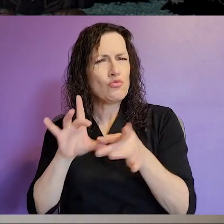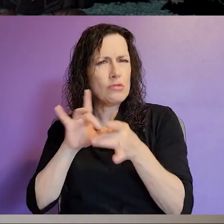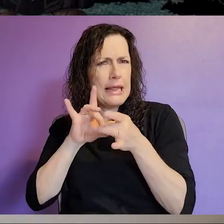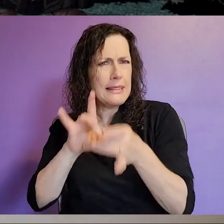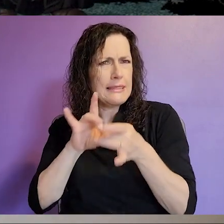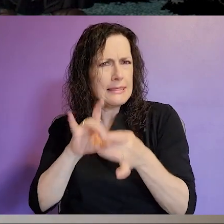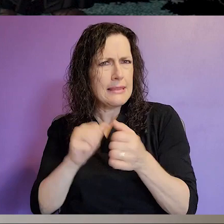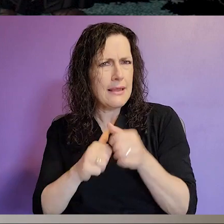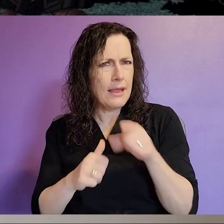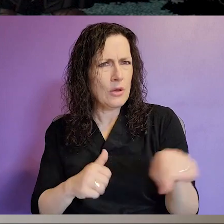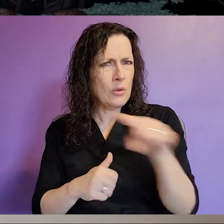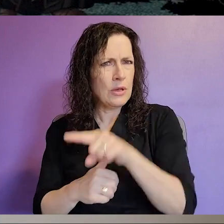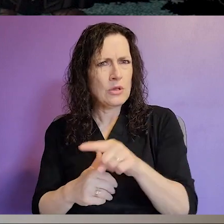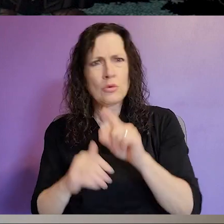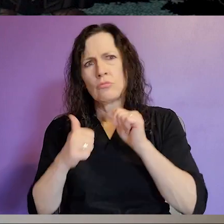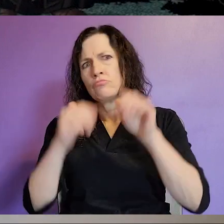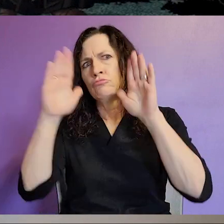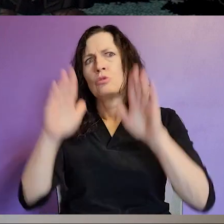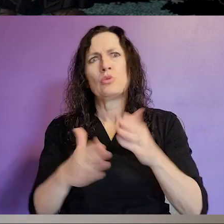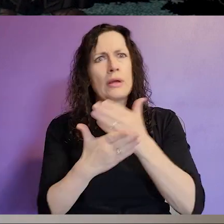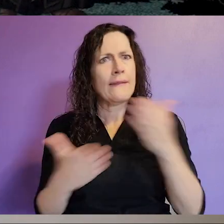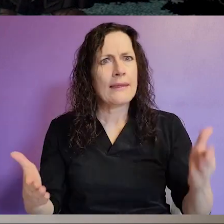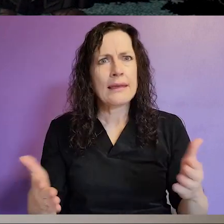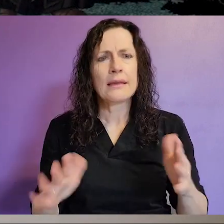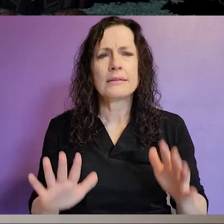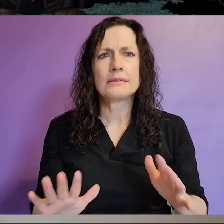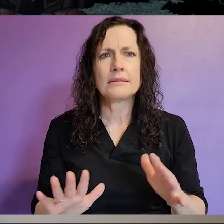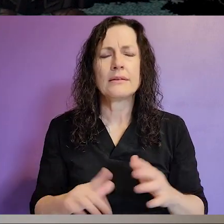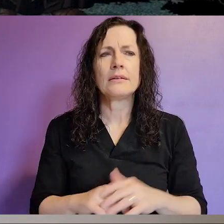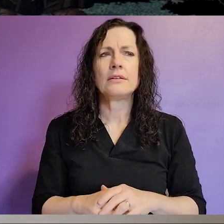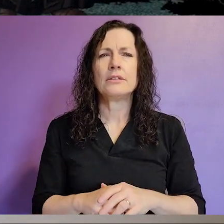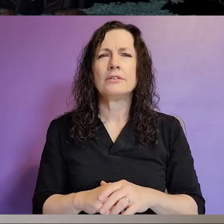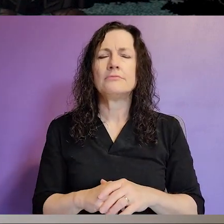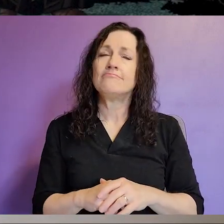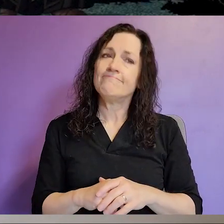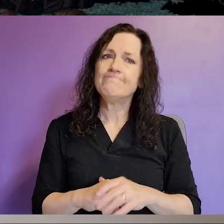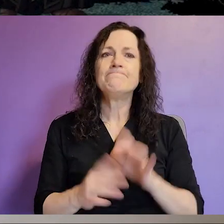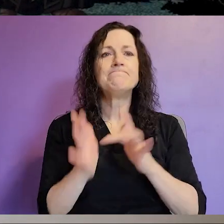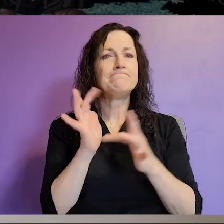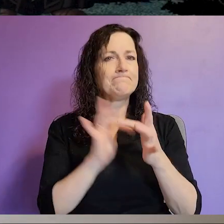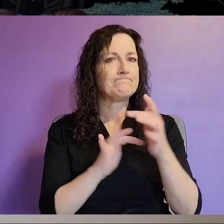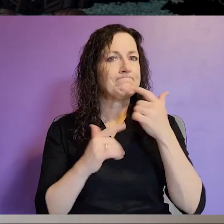Can I sacramentally relate and do the great things? Jesus says,